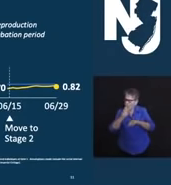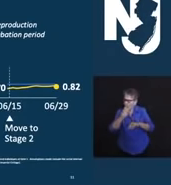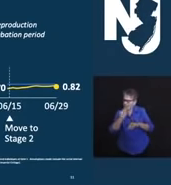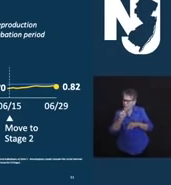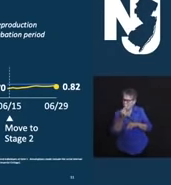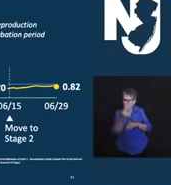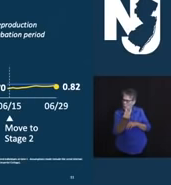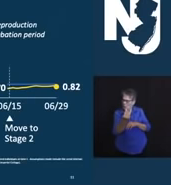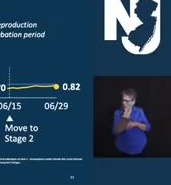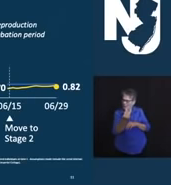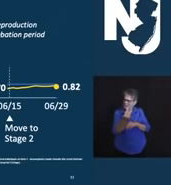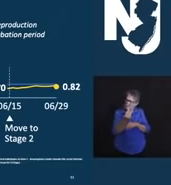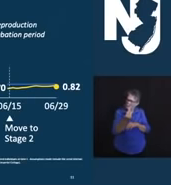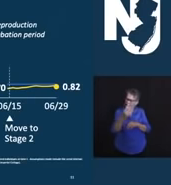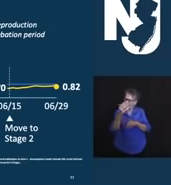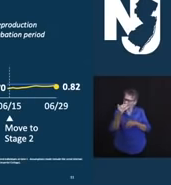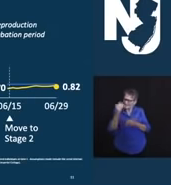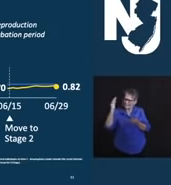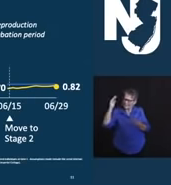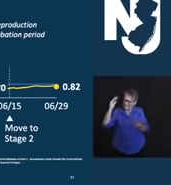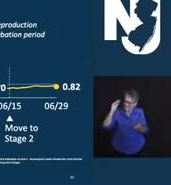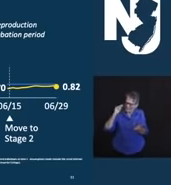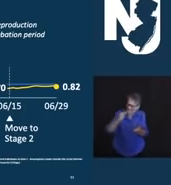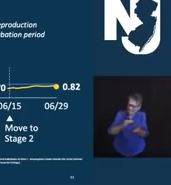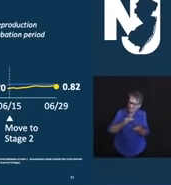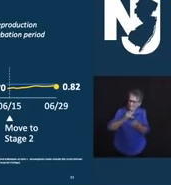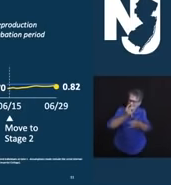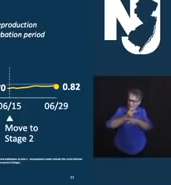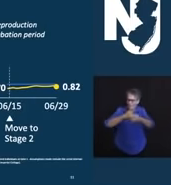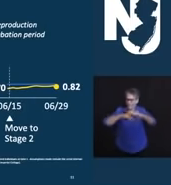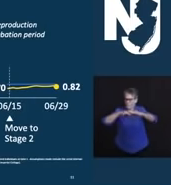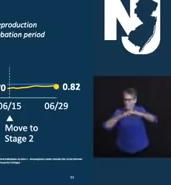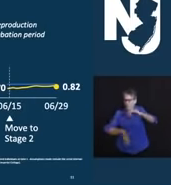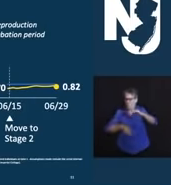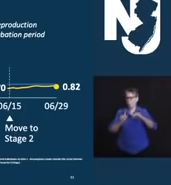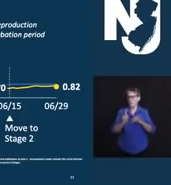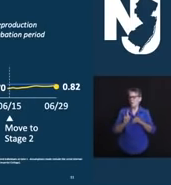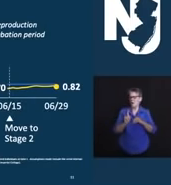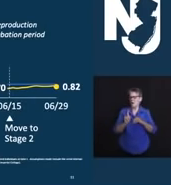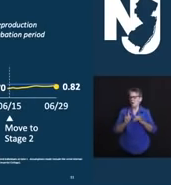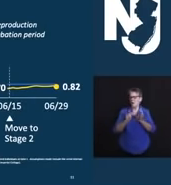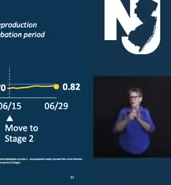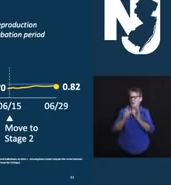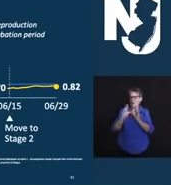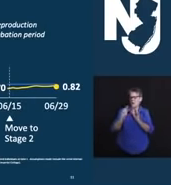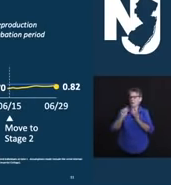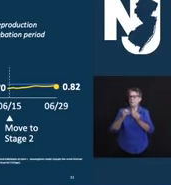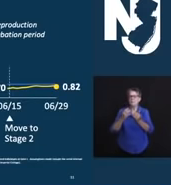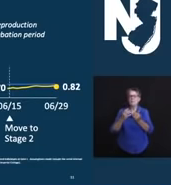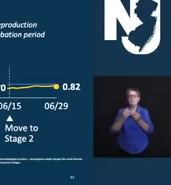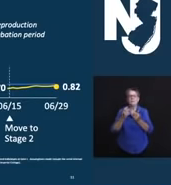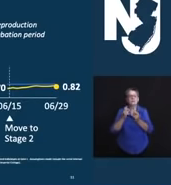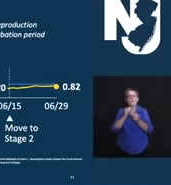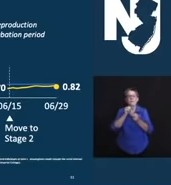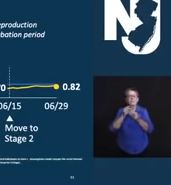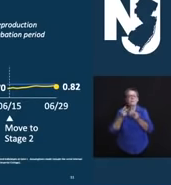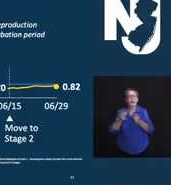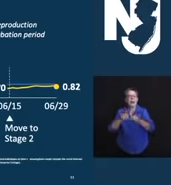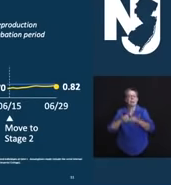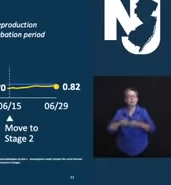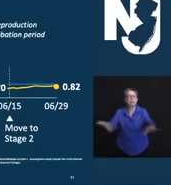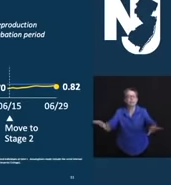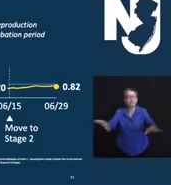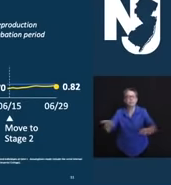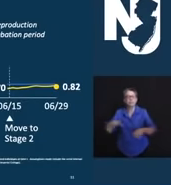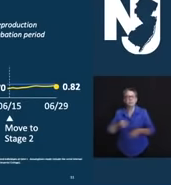least 1/3, and 4 counties, big shout out to Atlantic, Cumberland, Morris, and Salem, they have each cut